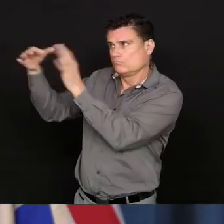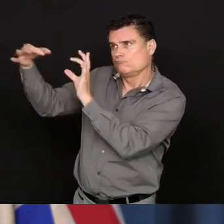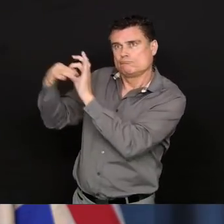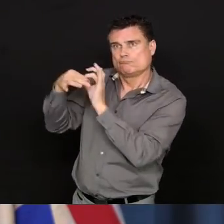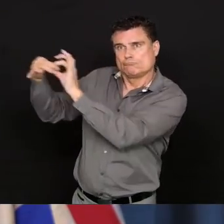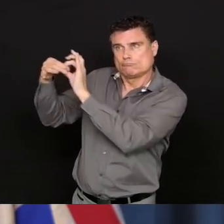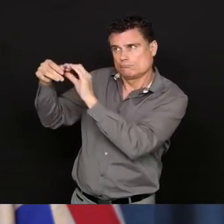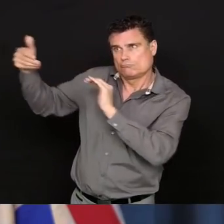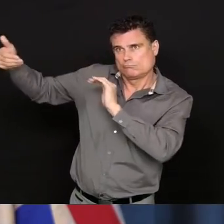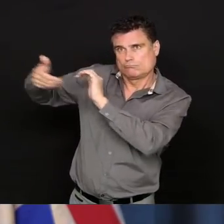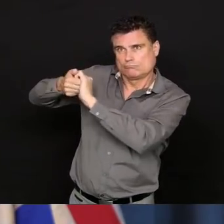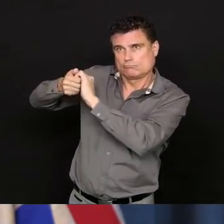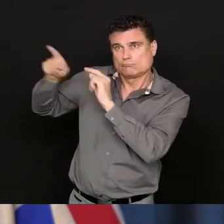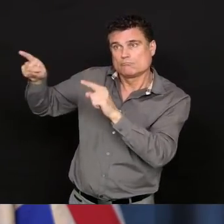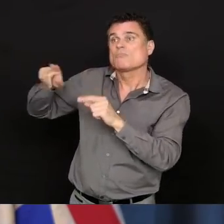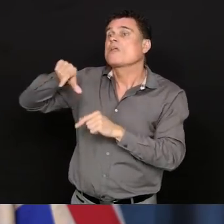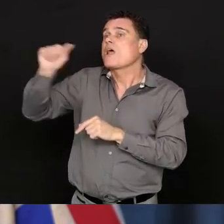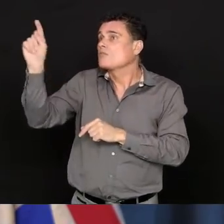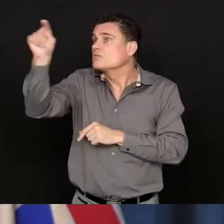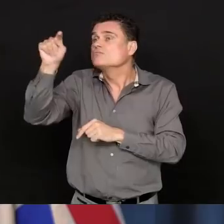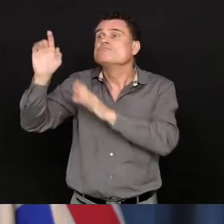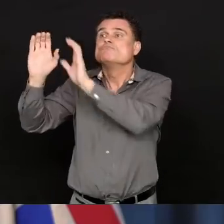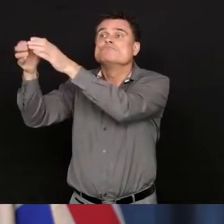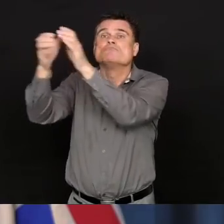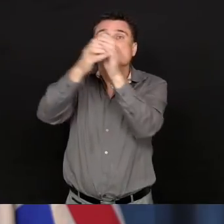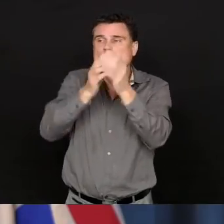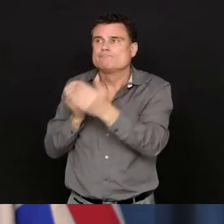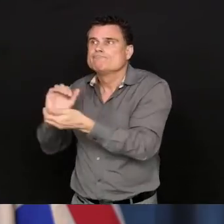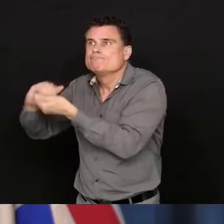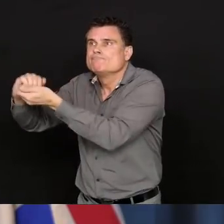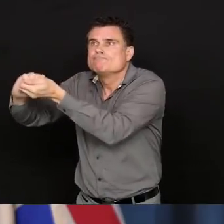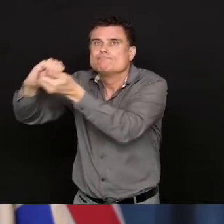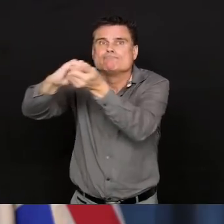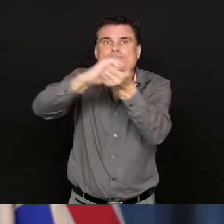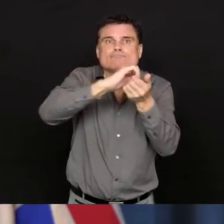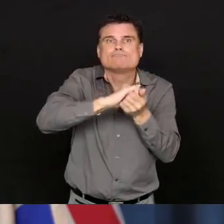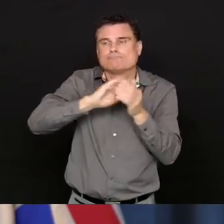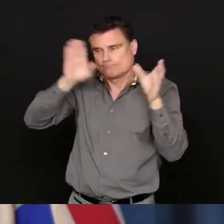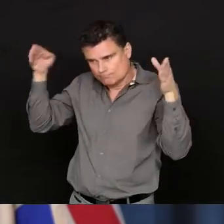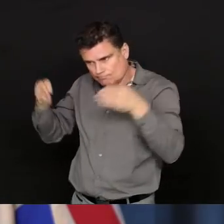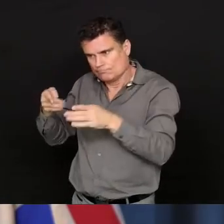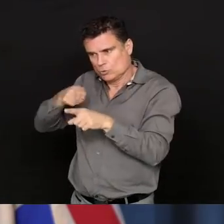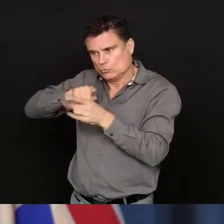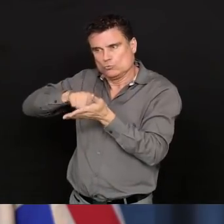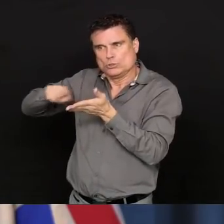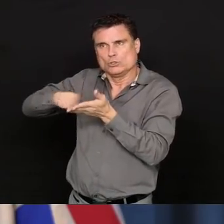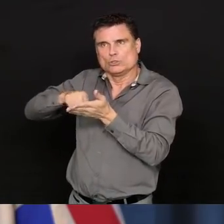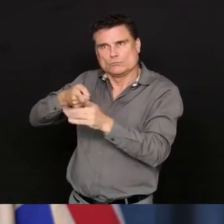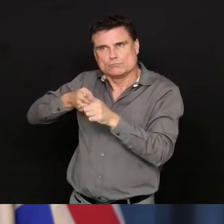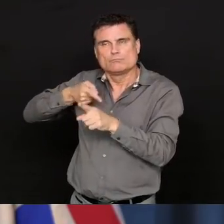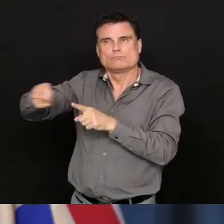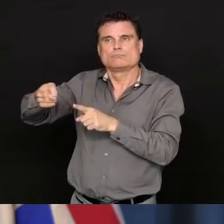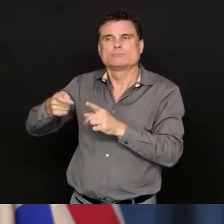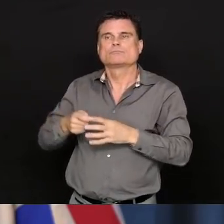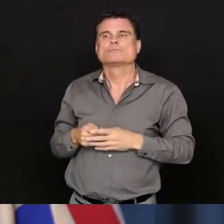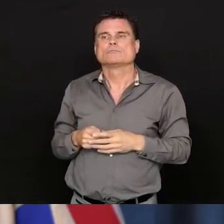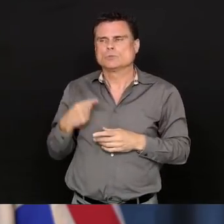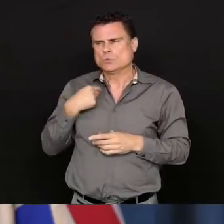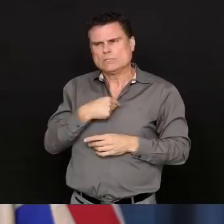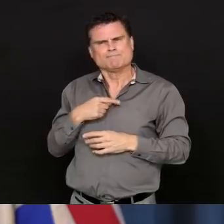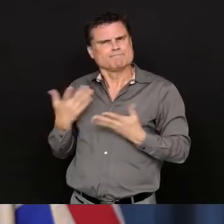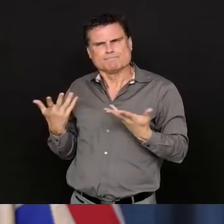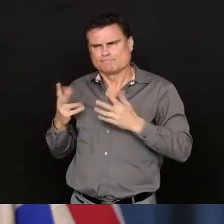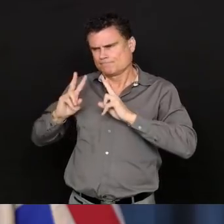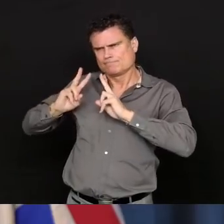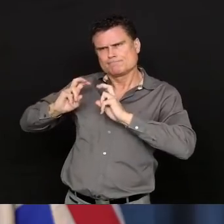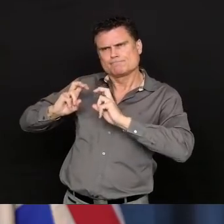first call we're looking at are things like the rapid evaluation of the public health countermeasures. How well are we doing with the things